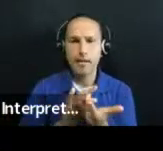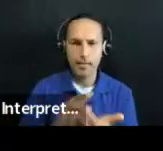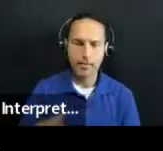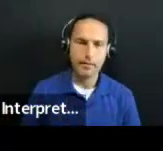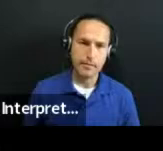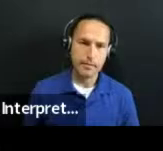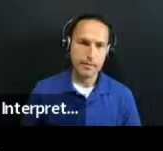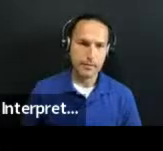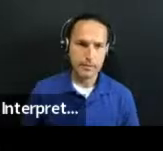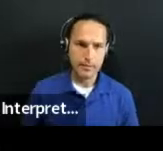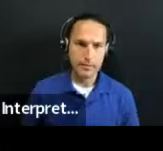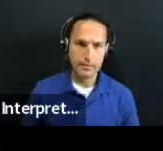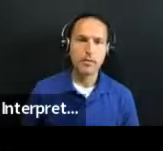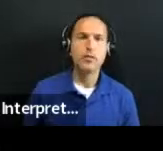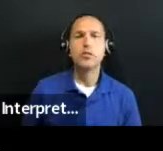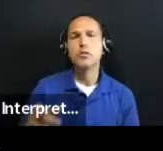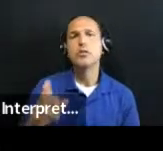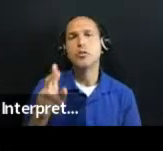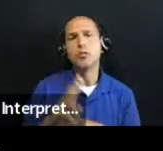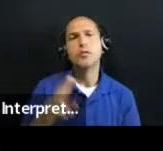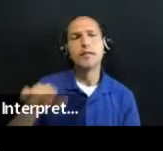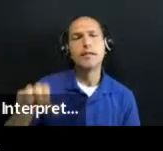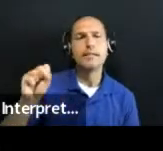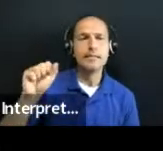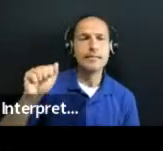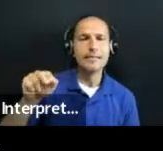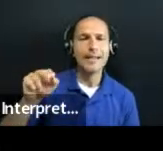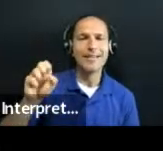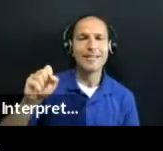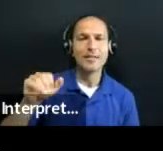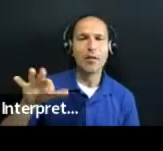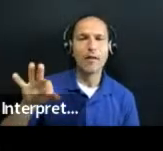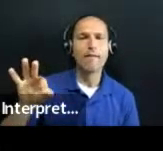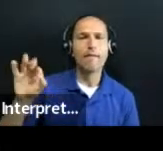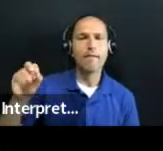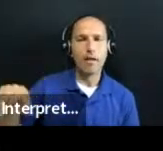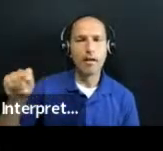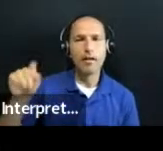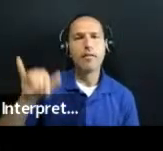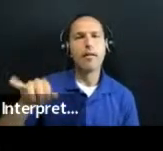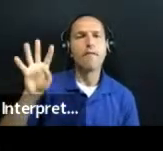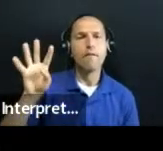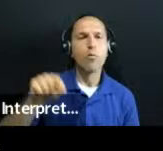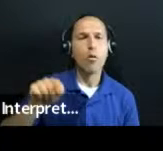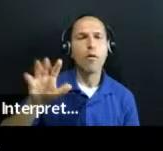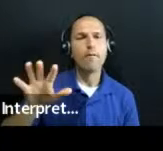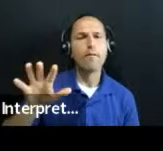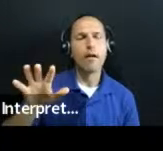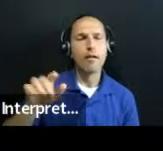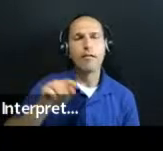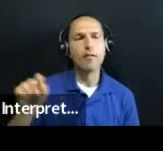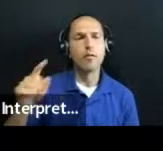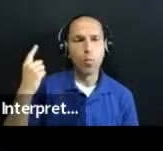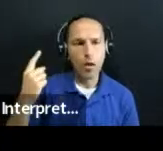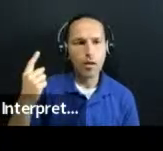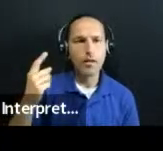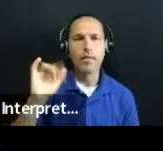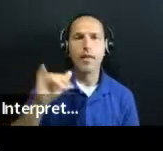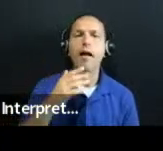And then once again, use accessible sans serif fonts. Have that 4.5 to 1 color contrast